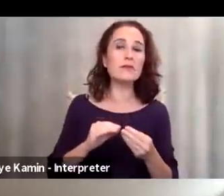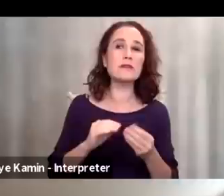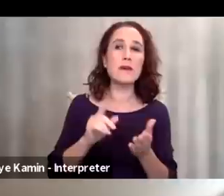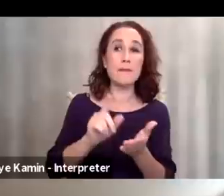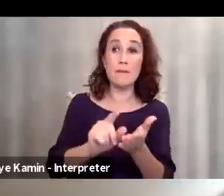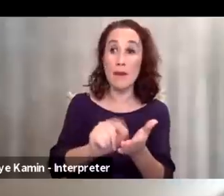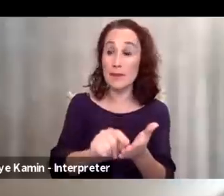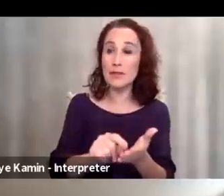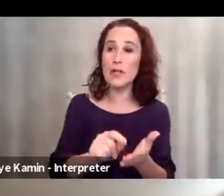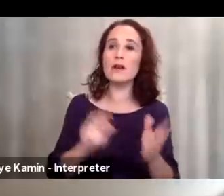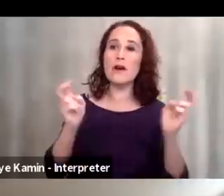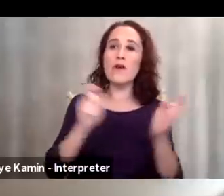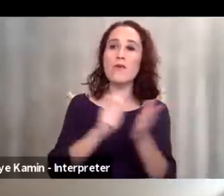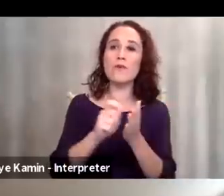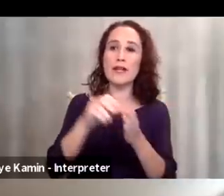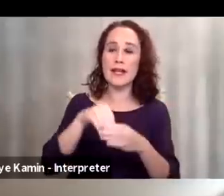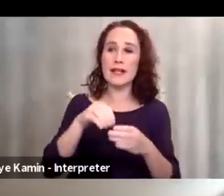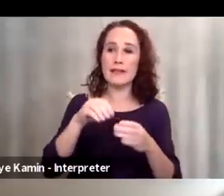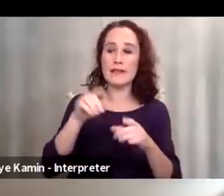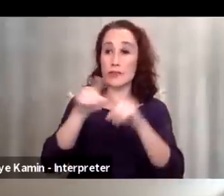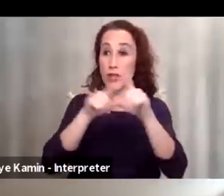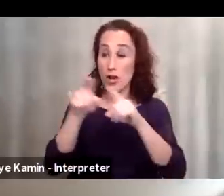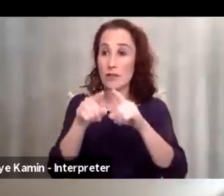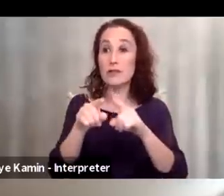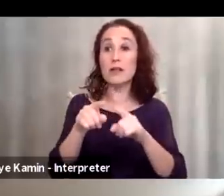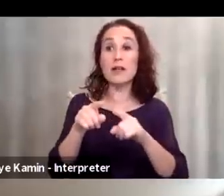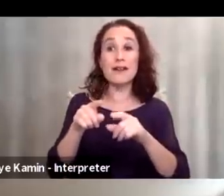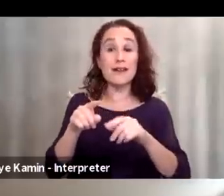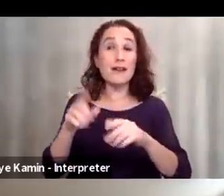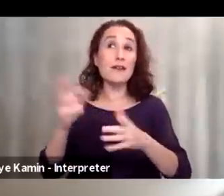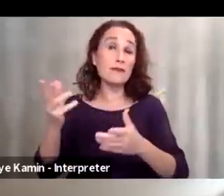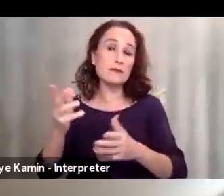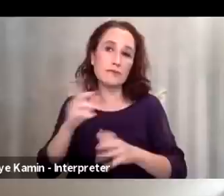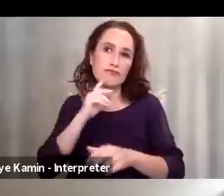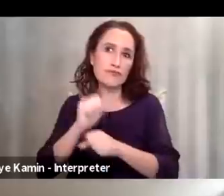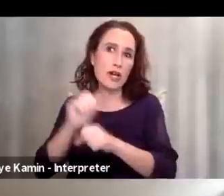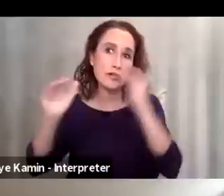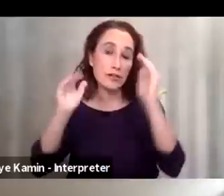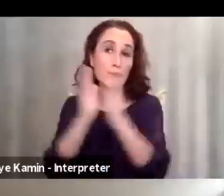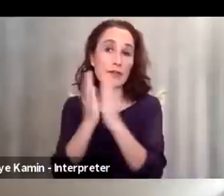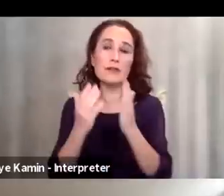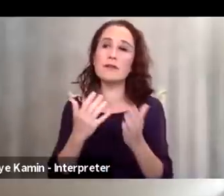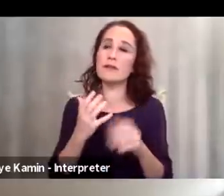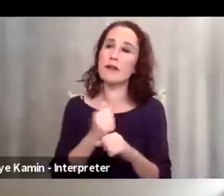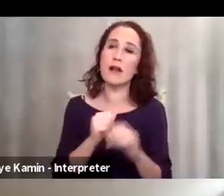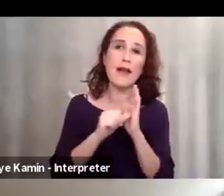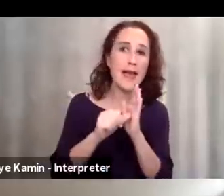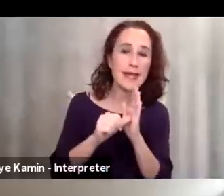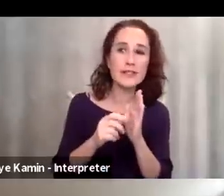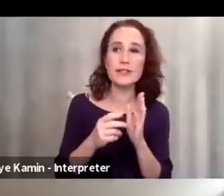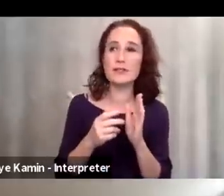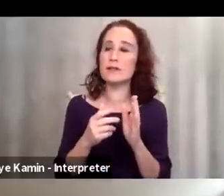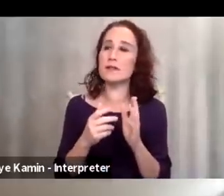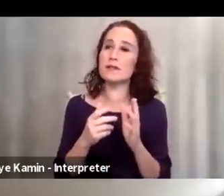young adult, but initially it was an adult book. And I had gotten an agent, secured representation of it as an adult book. And